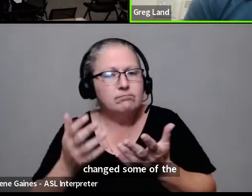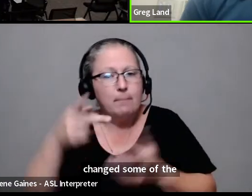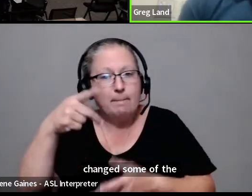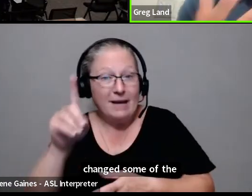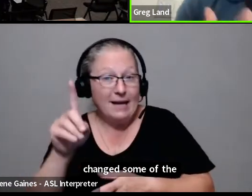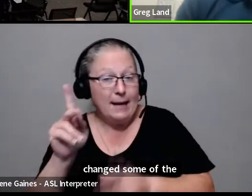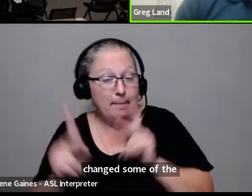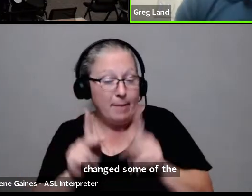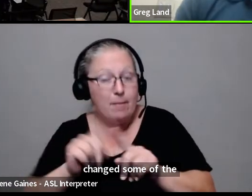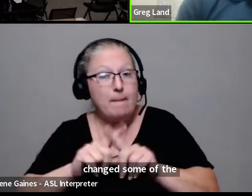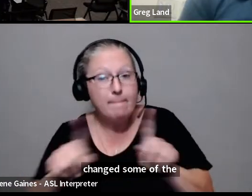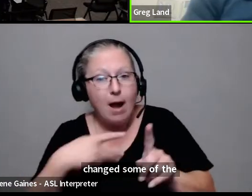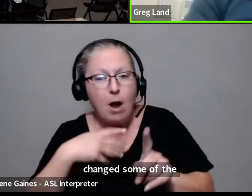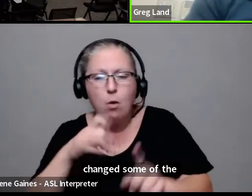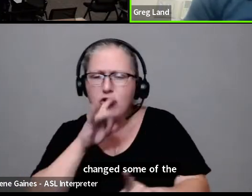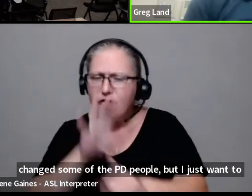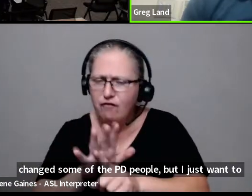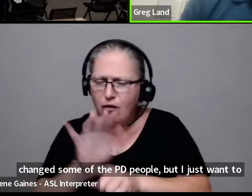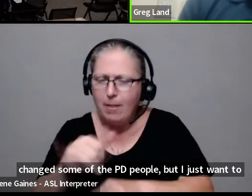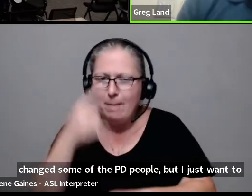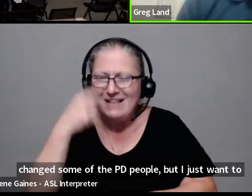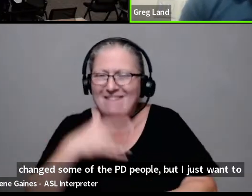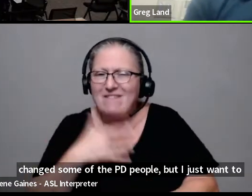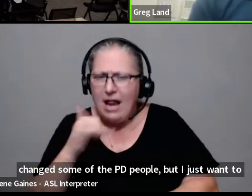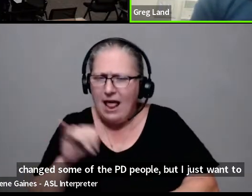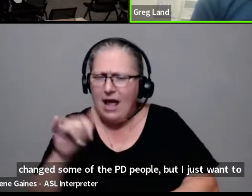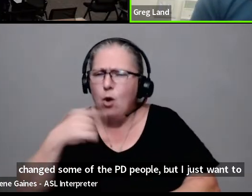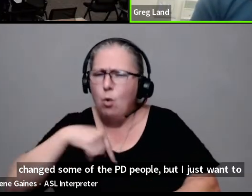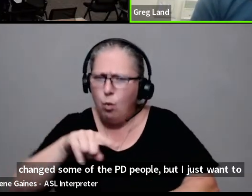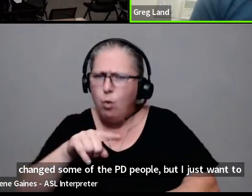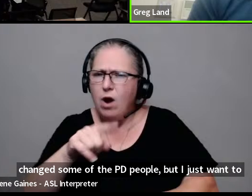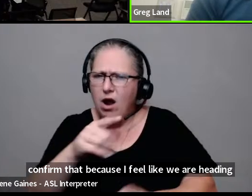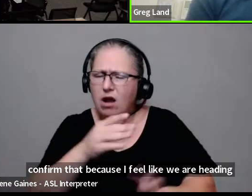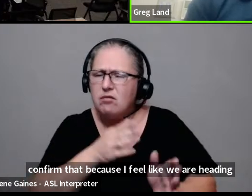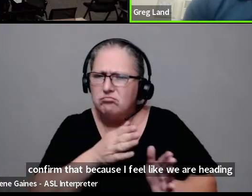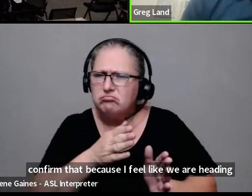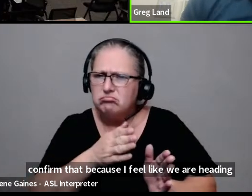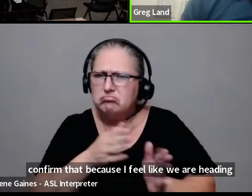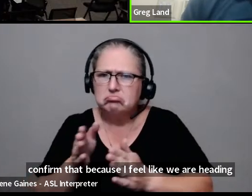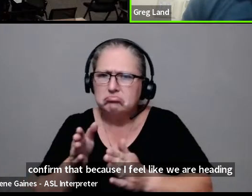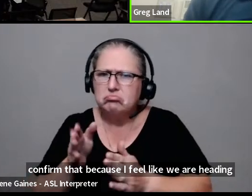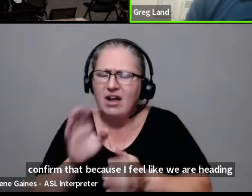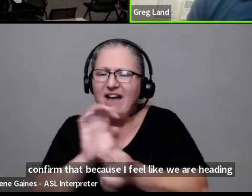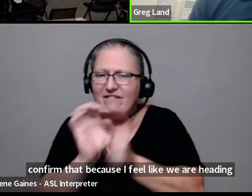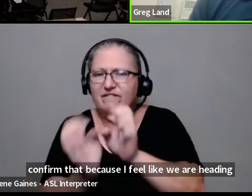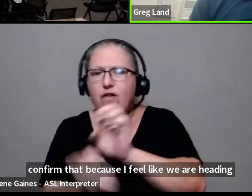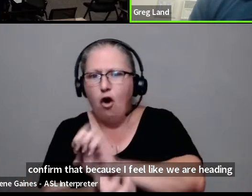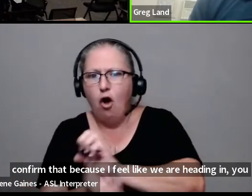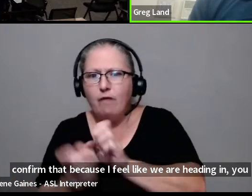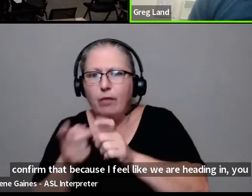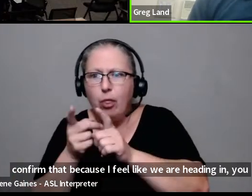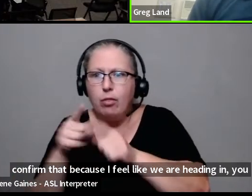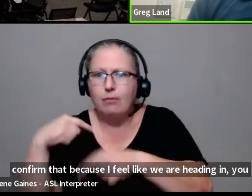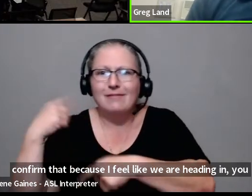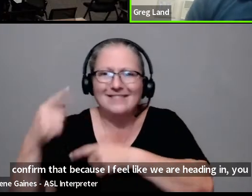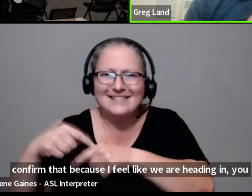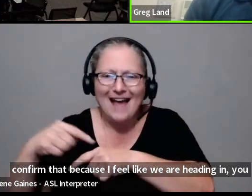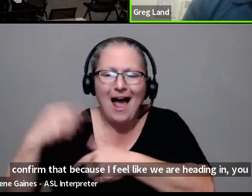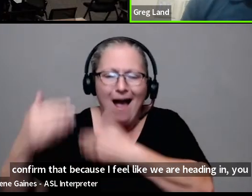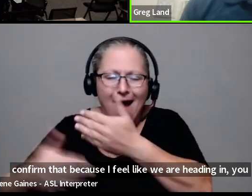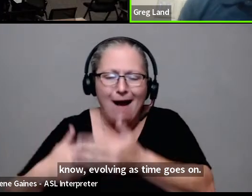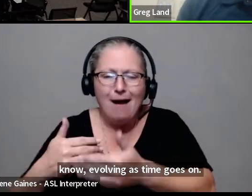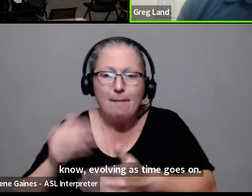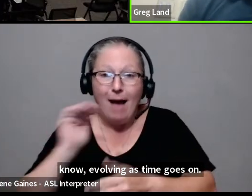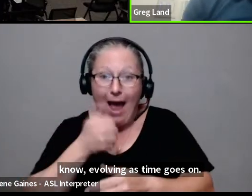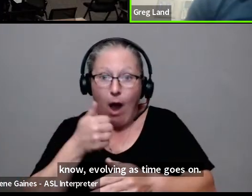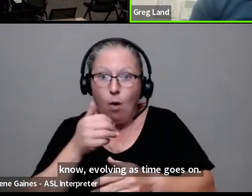PD people, but I just want to confirm that because I feel like we are heading in evolving as time goes on. And I feel like our capacity